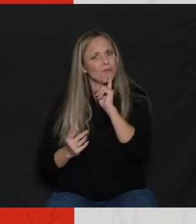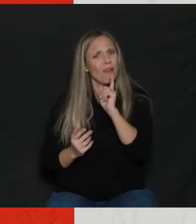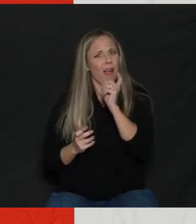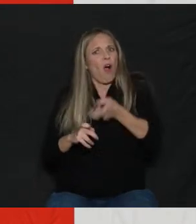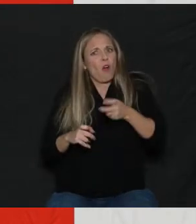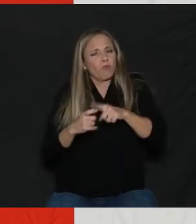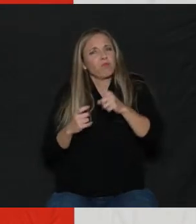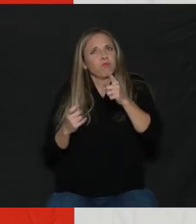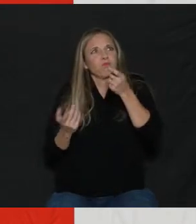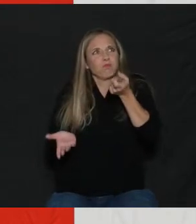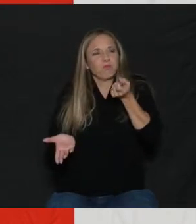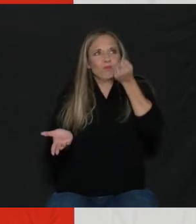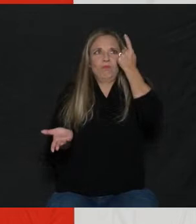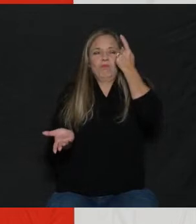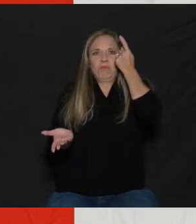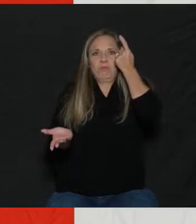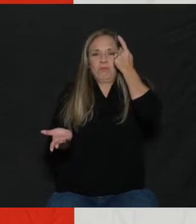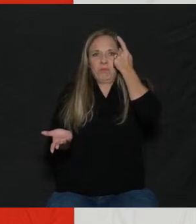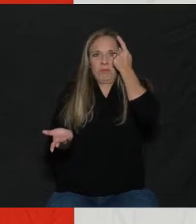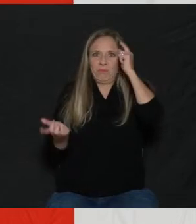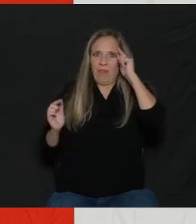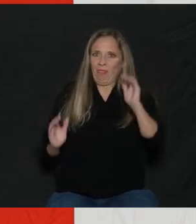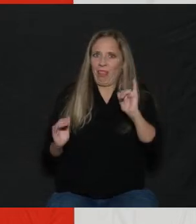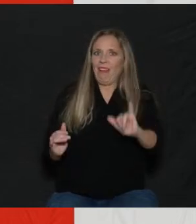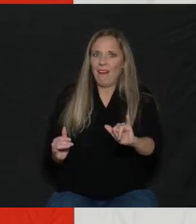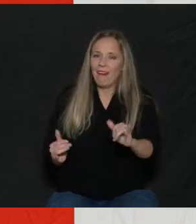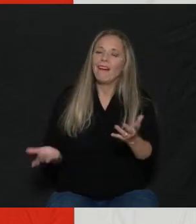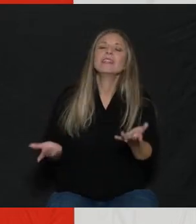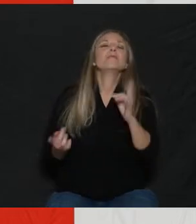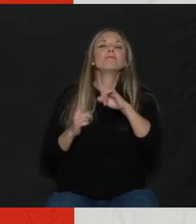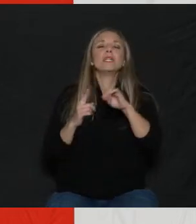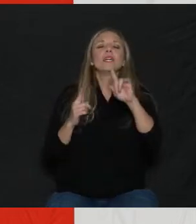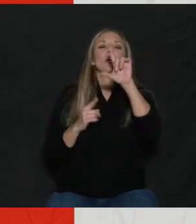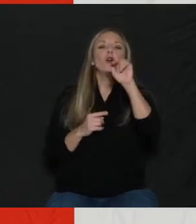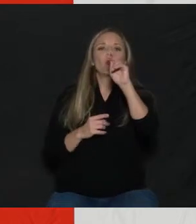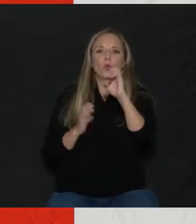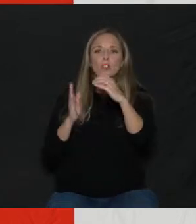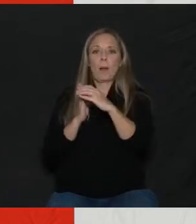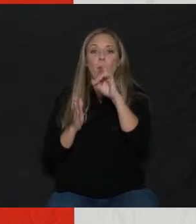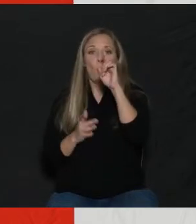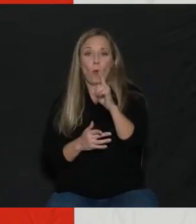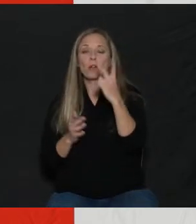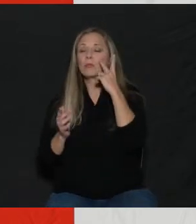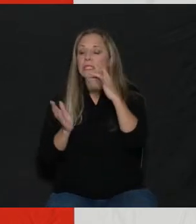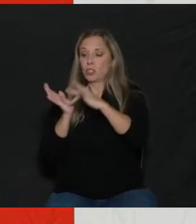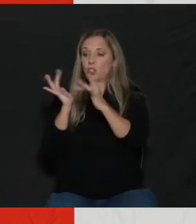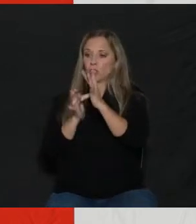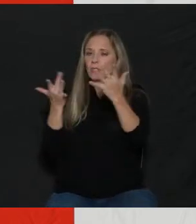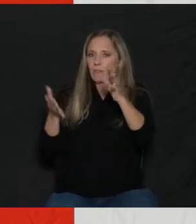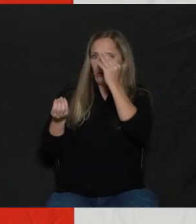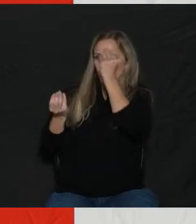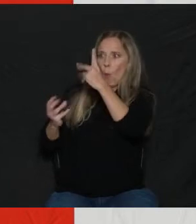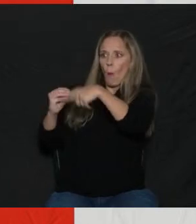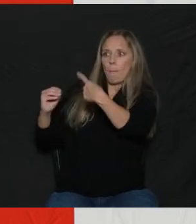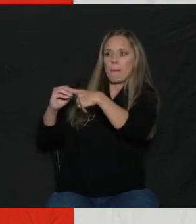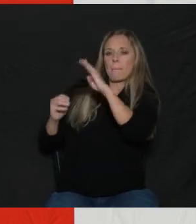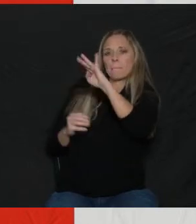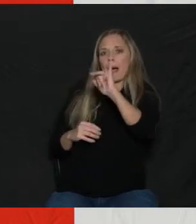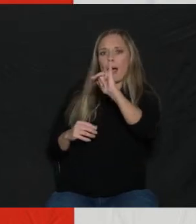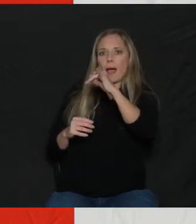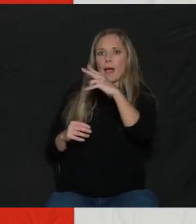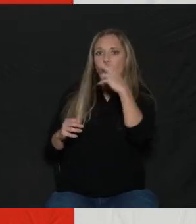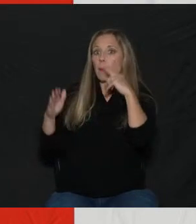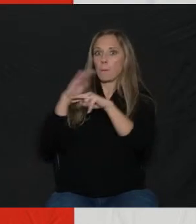that Jesus is told about by the prophets, and now we're going to see the reality of it. So Luke chapter